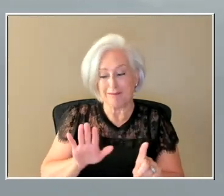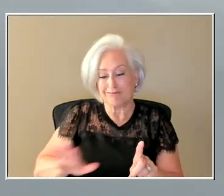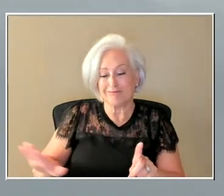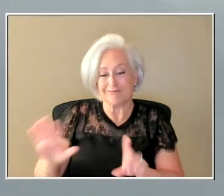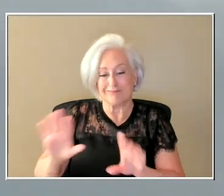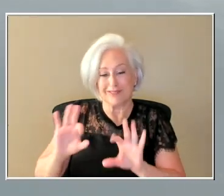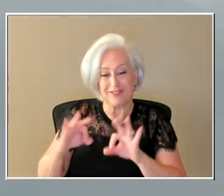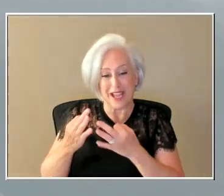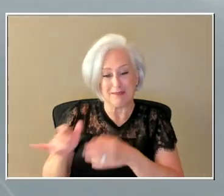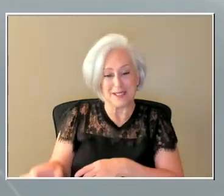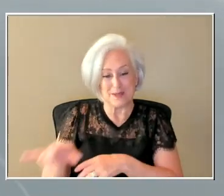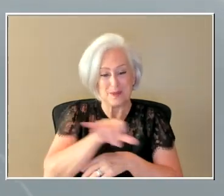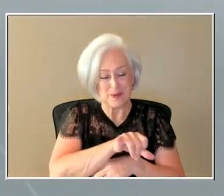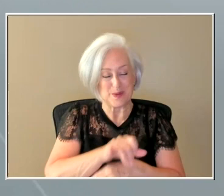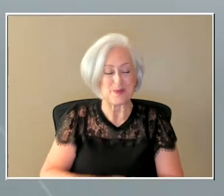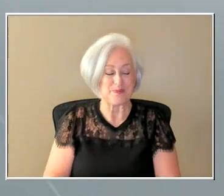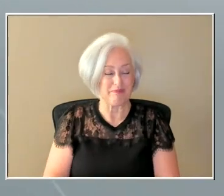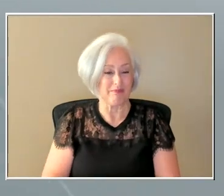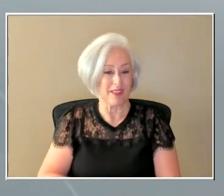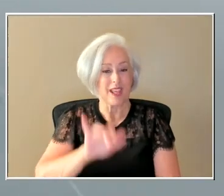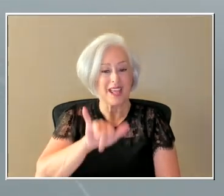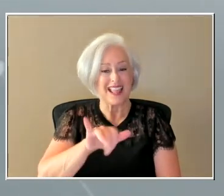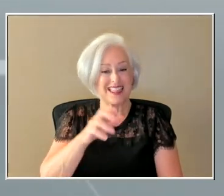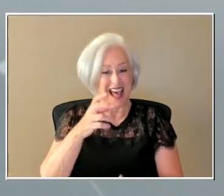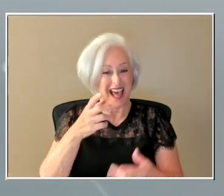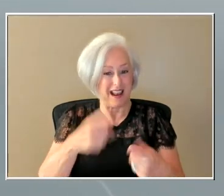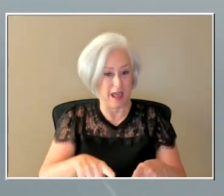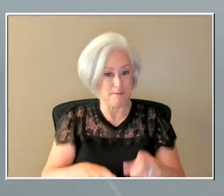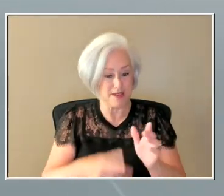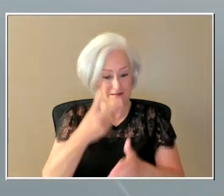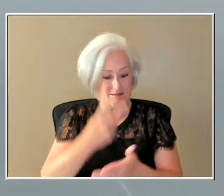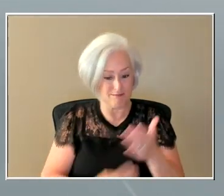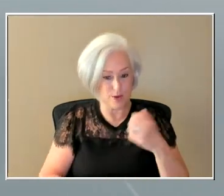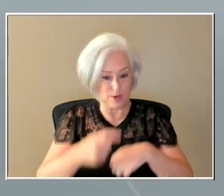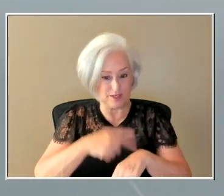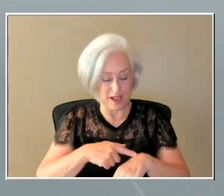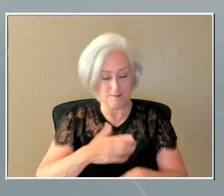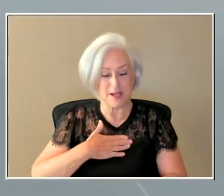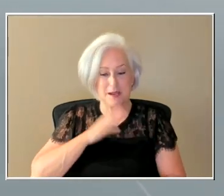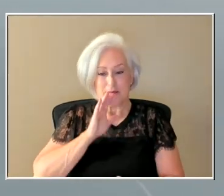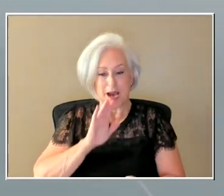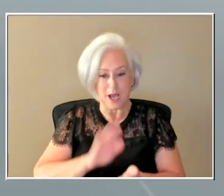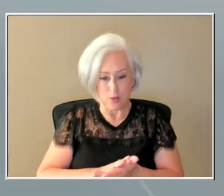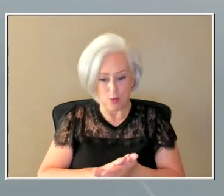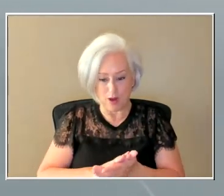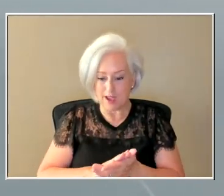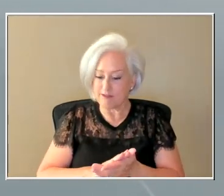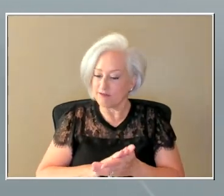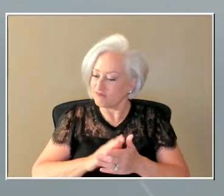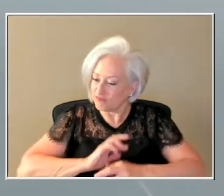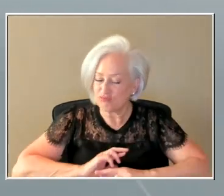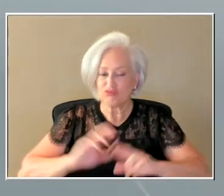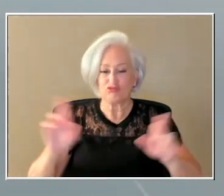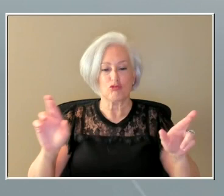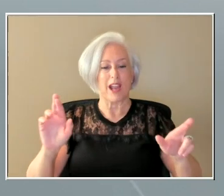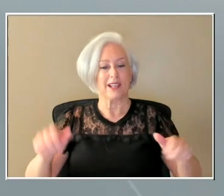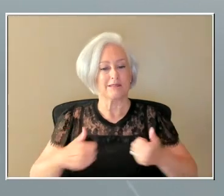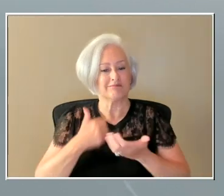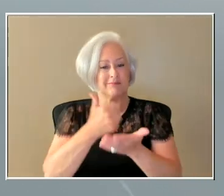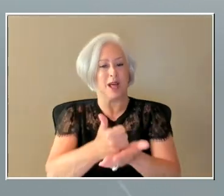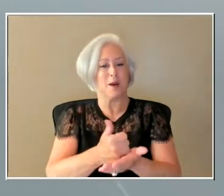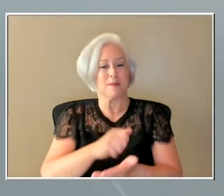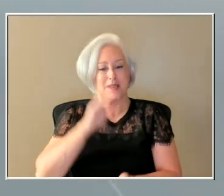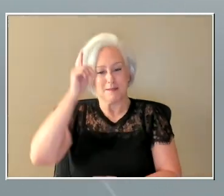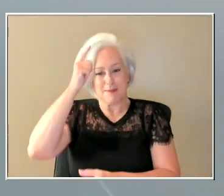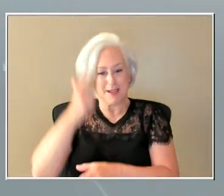when it happened both times, my wife stepped up, and my parents stepped up, my brother stepped up, and my entire